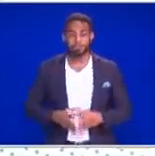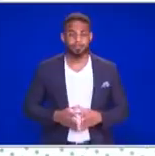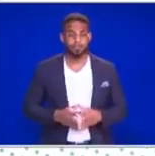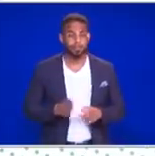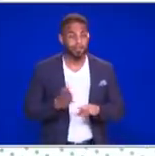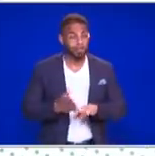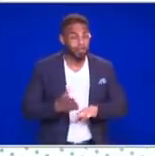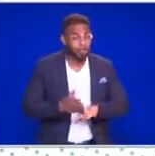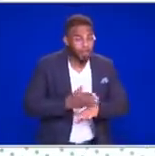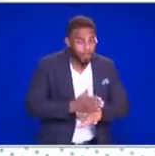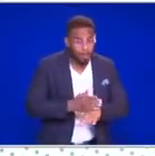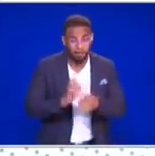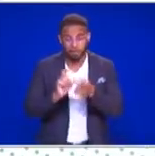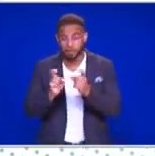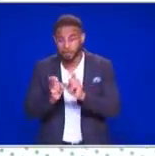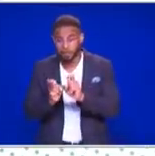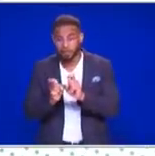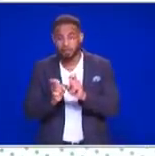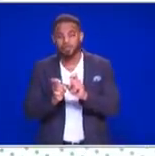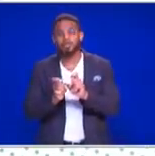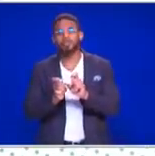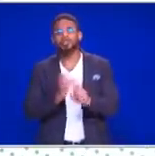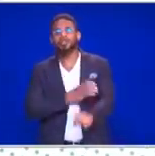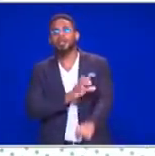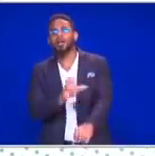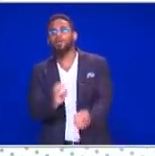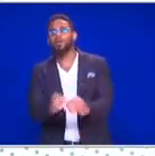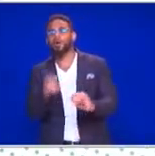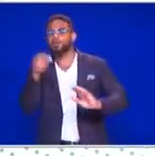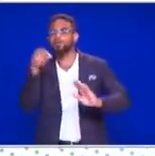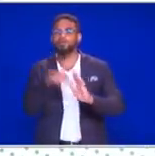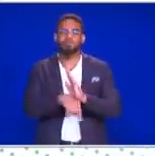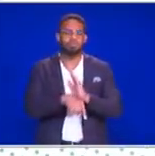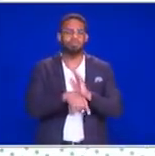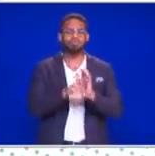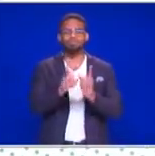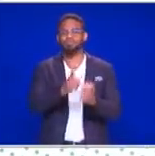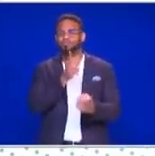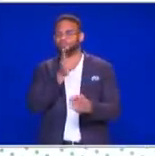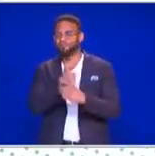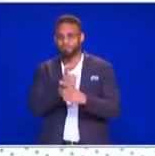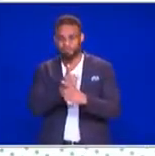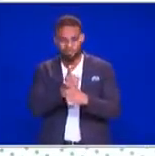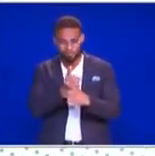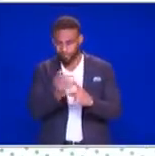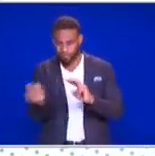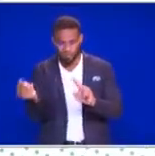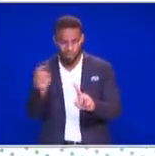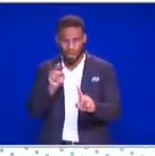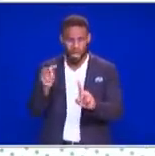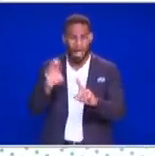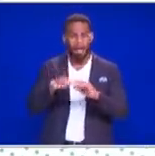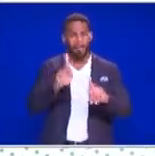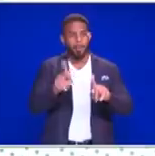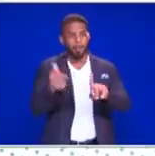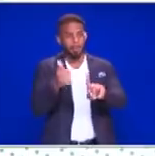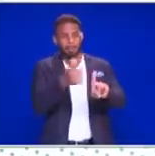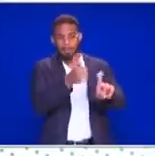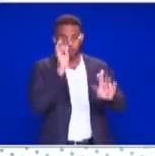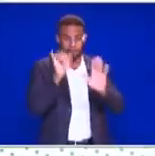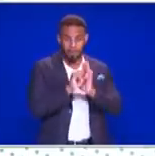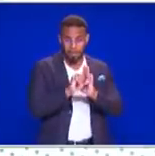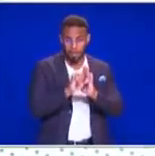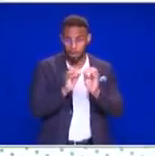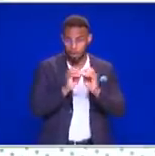The improvements and changes enable a more thorough and accurate depiction of how people self-identify, yielding a